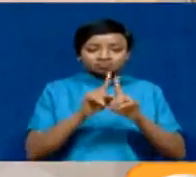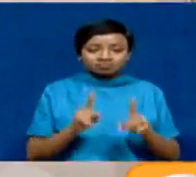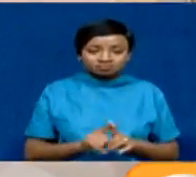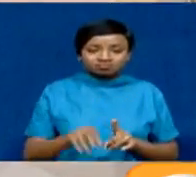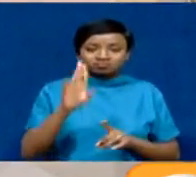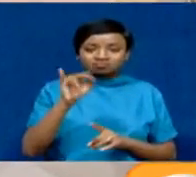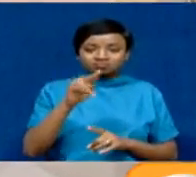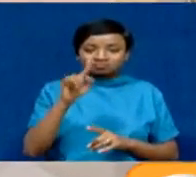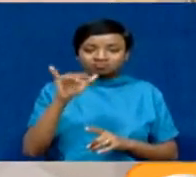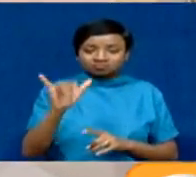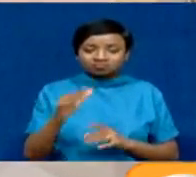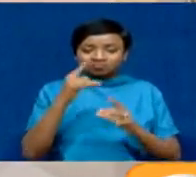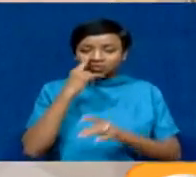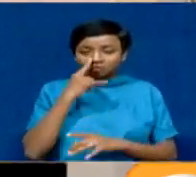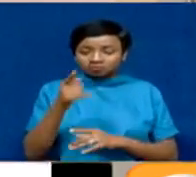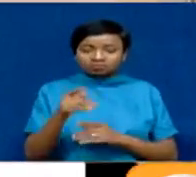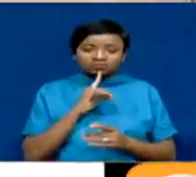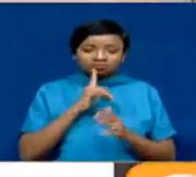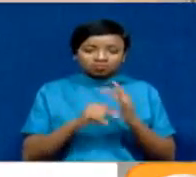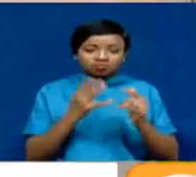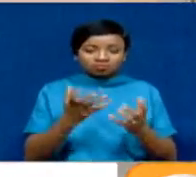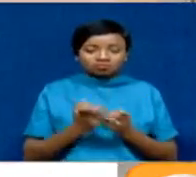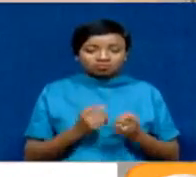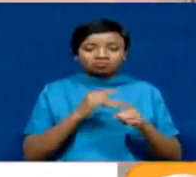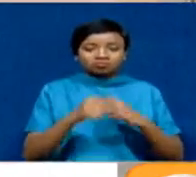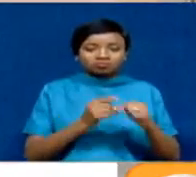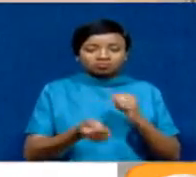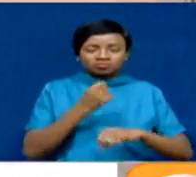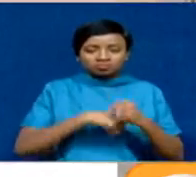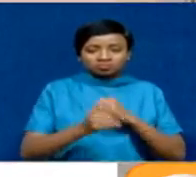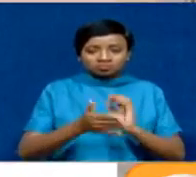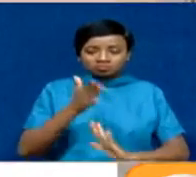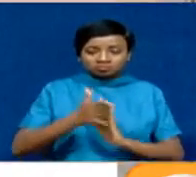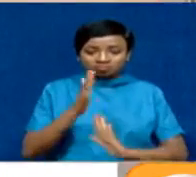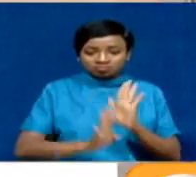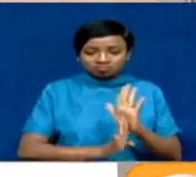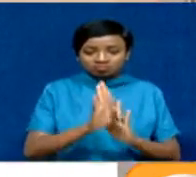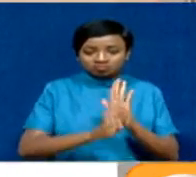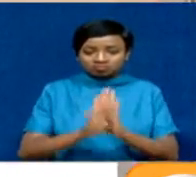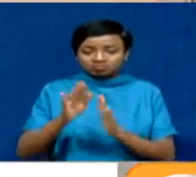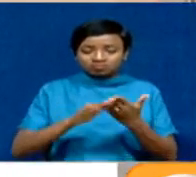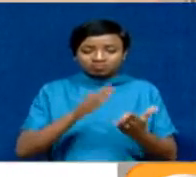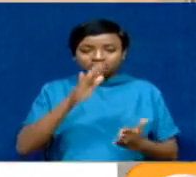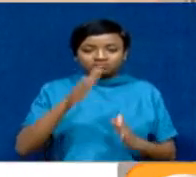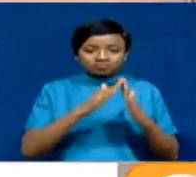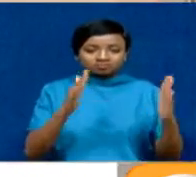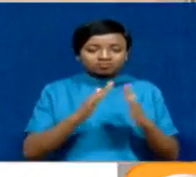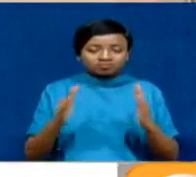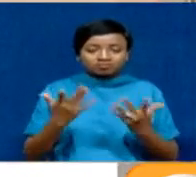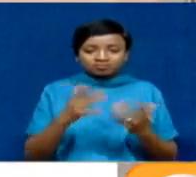And Unity Homes has announced that it will accelerate the development of more affordable houses by launching its third project at Tatu City